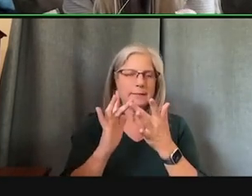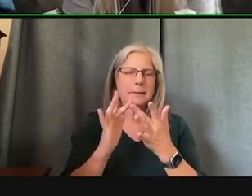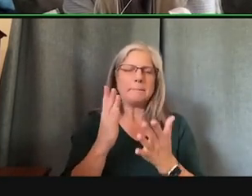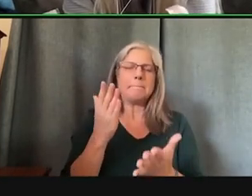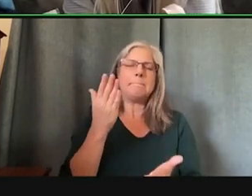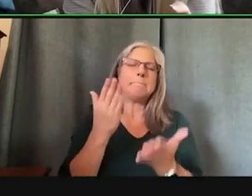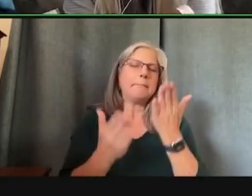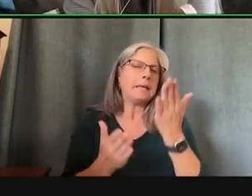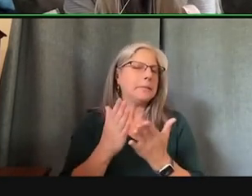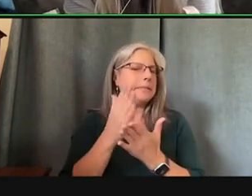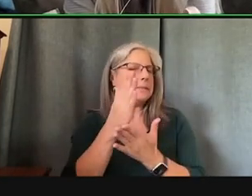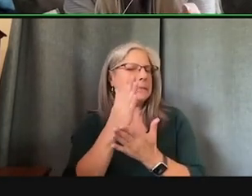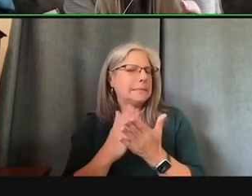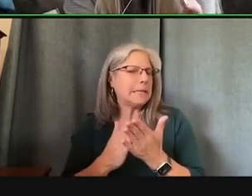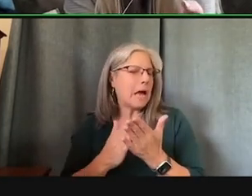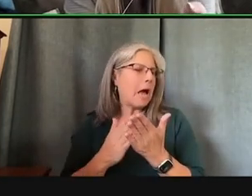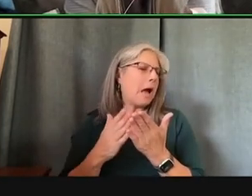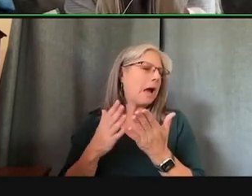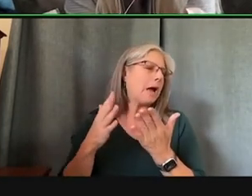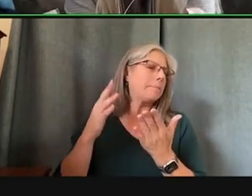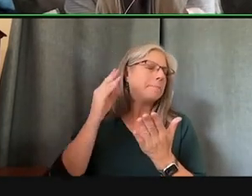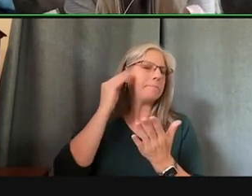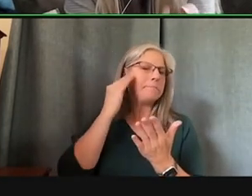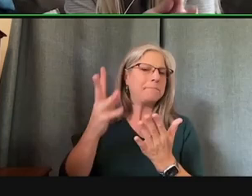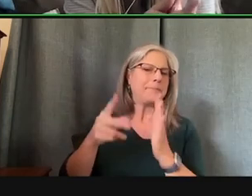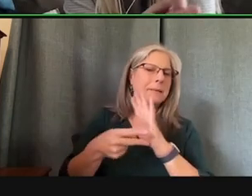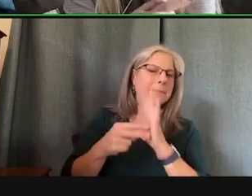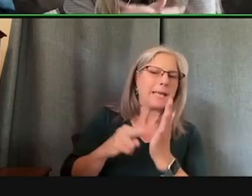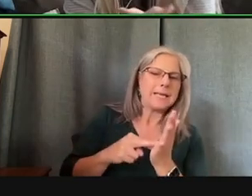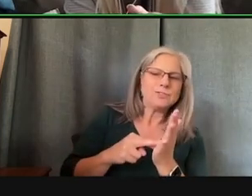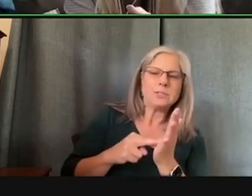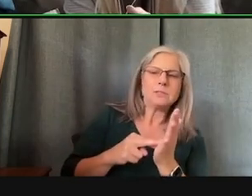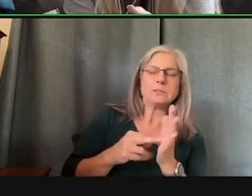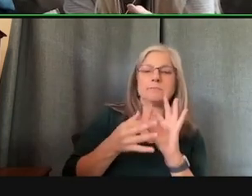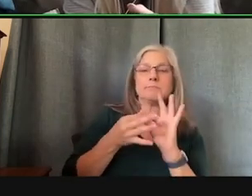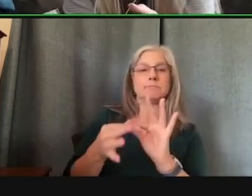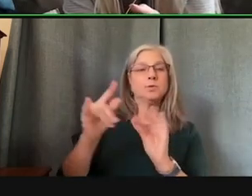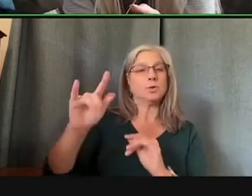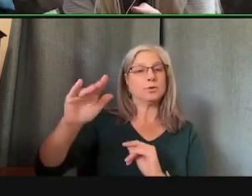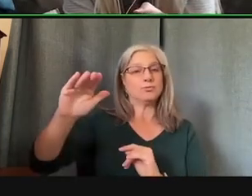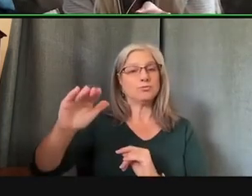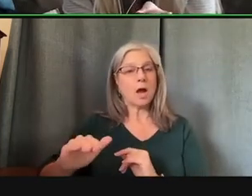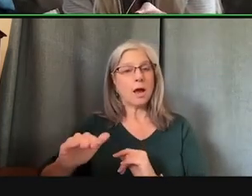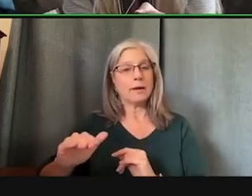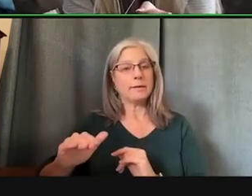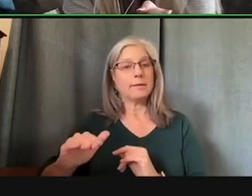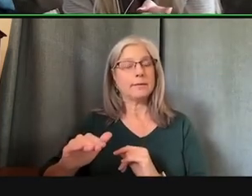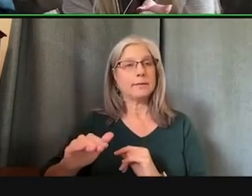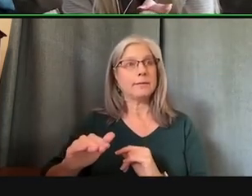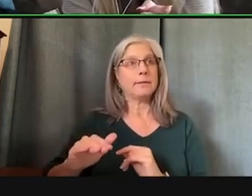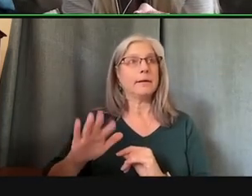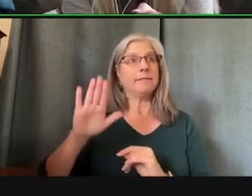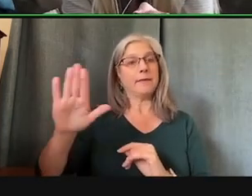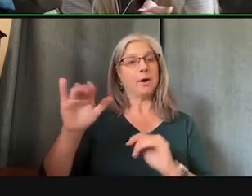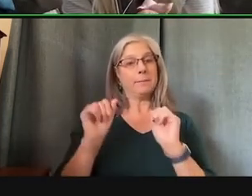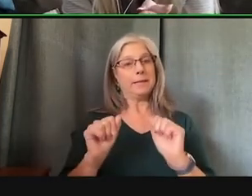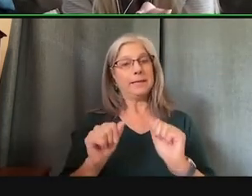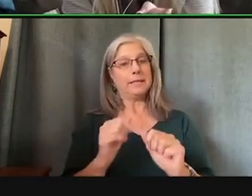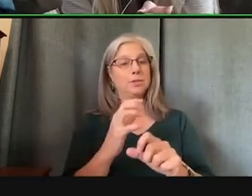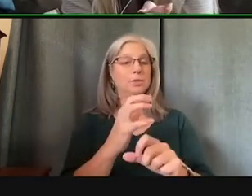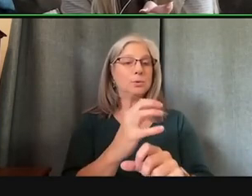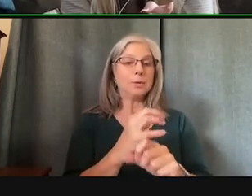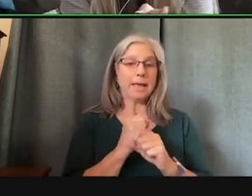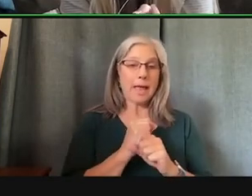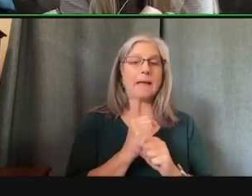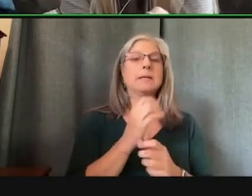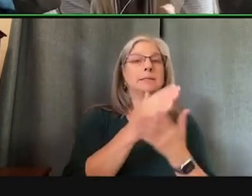some implications as to your child's ability to receive services through